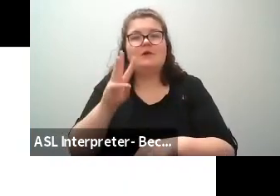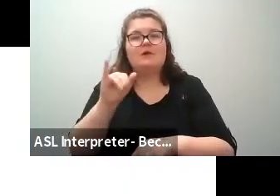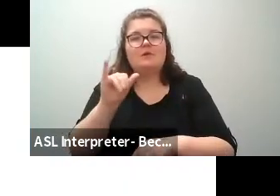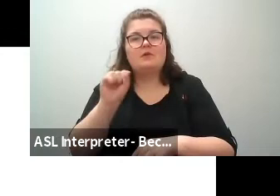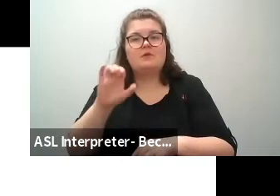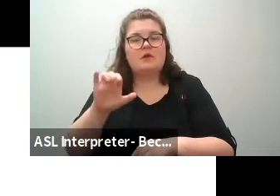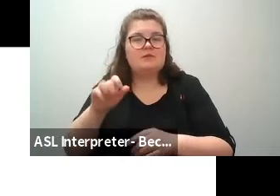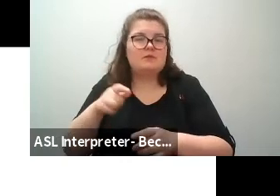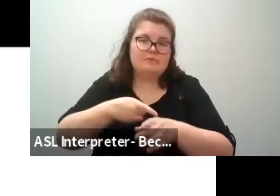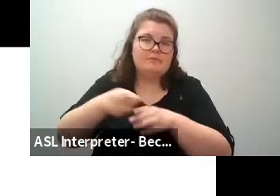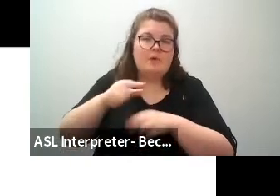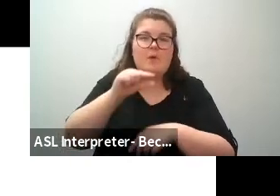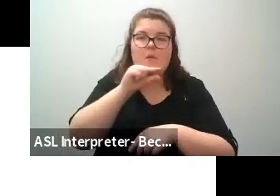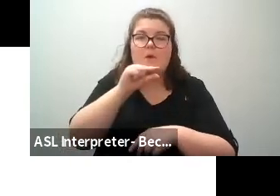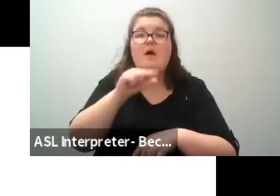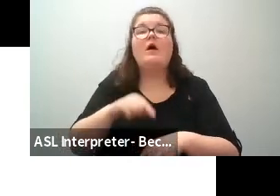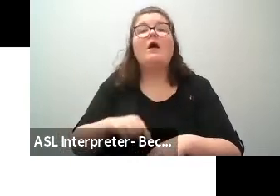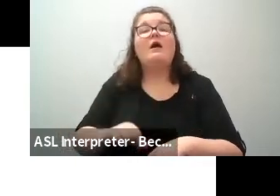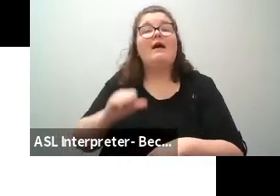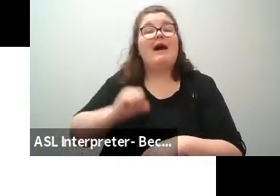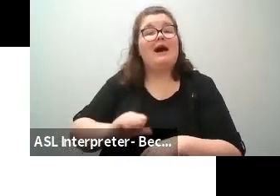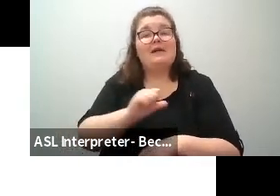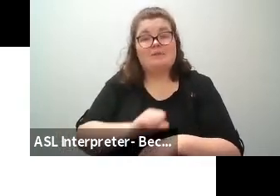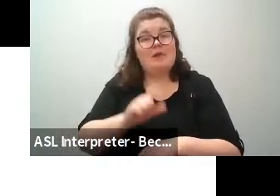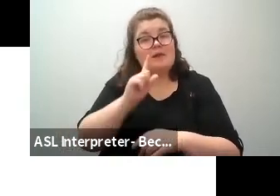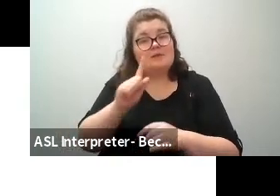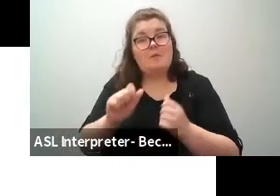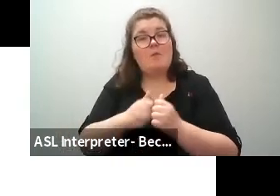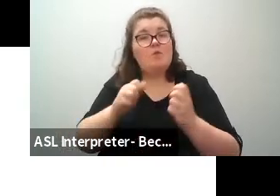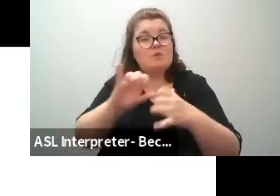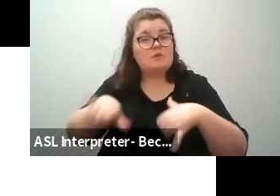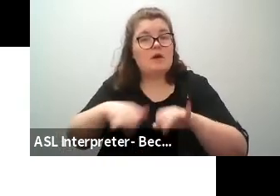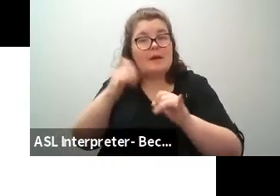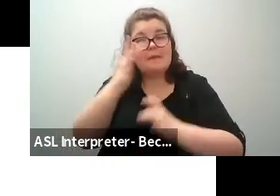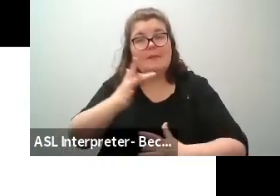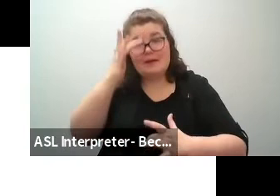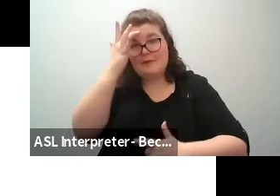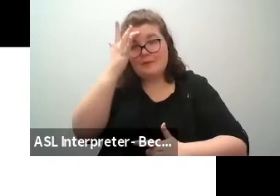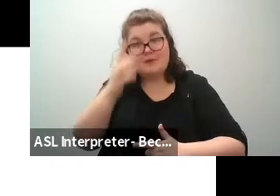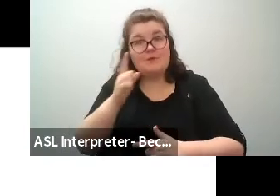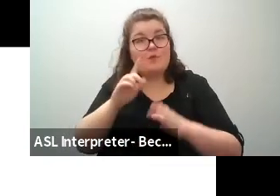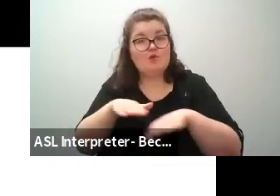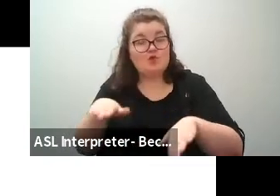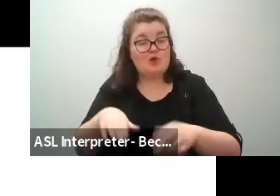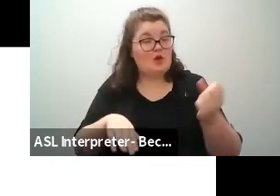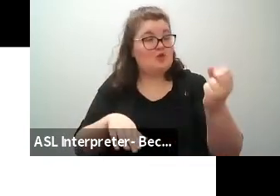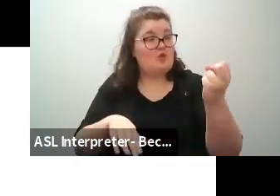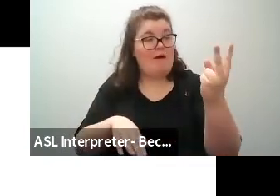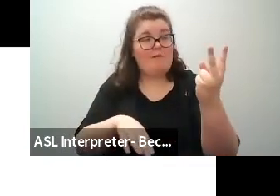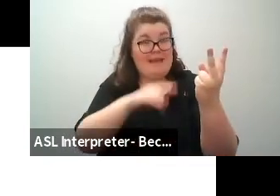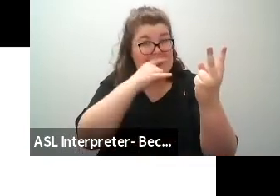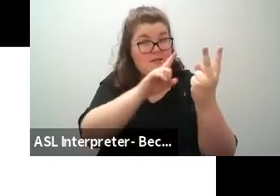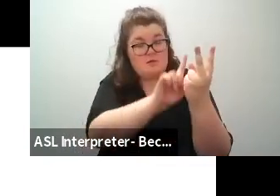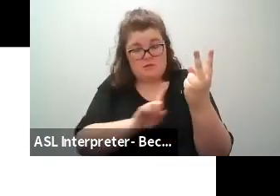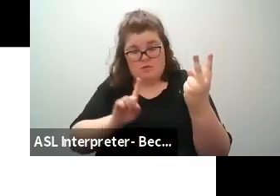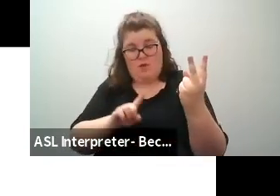asthma is the most common chronic illness of childhood, and 1 in 12 children have asthma across the country. Children with asthma